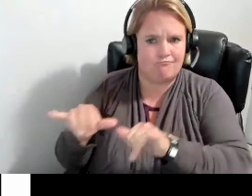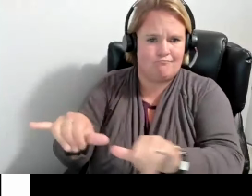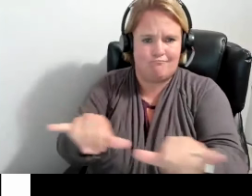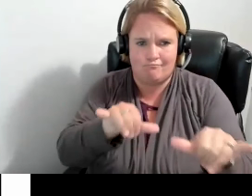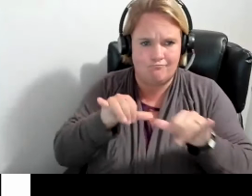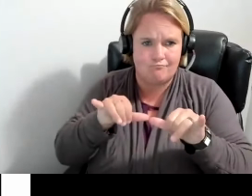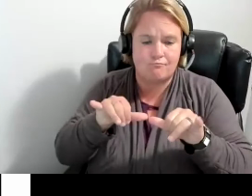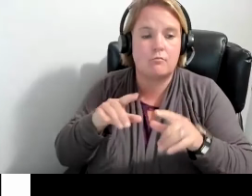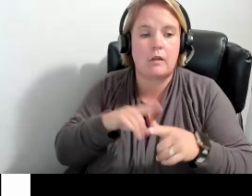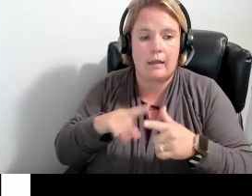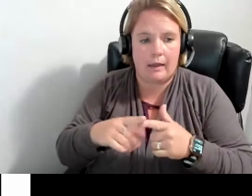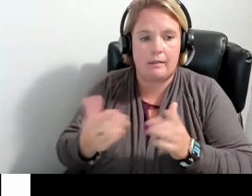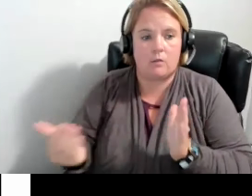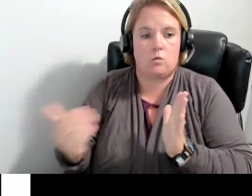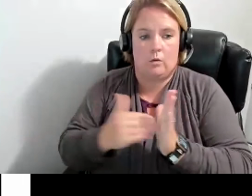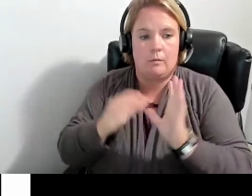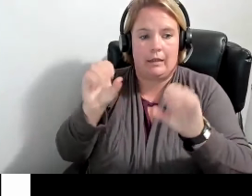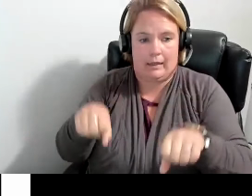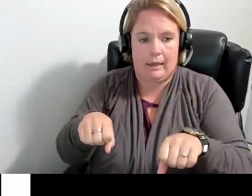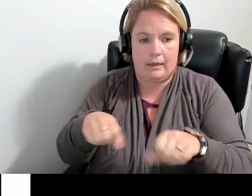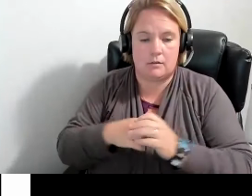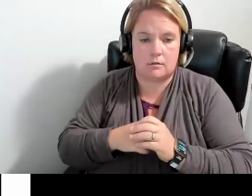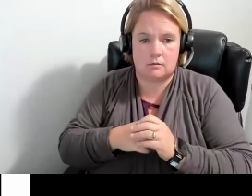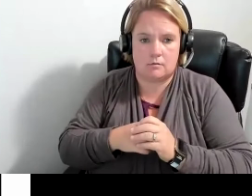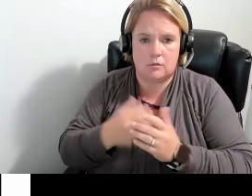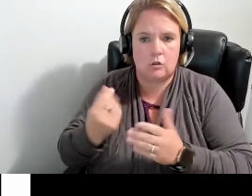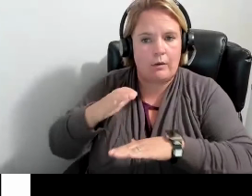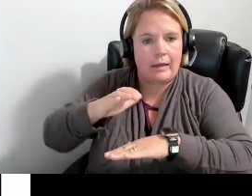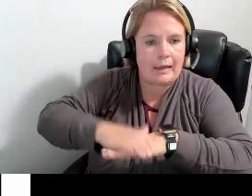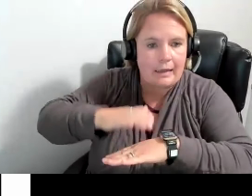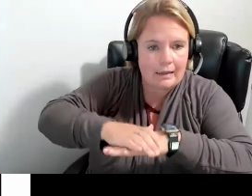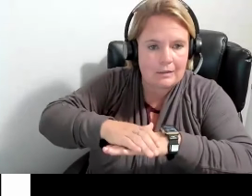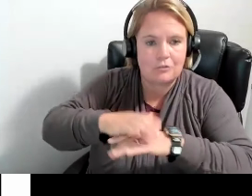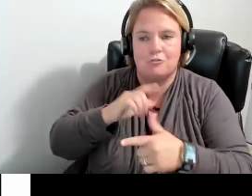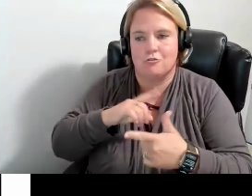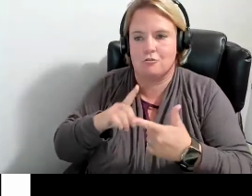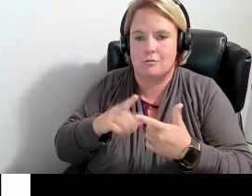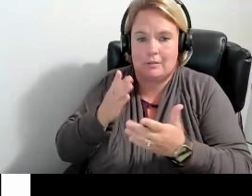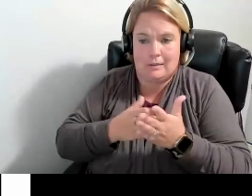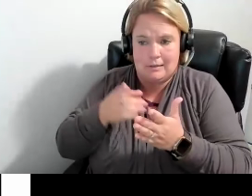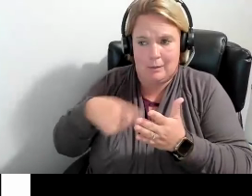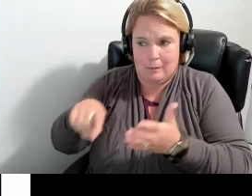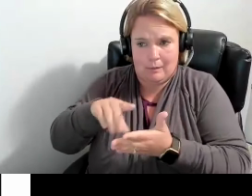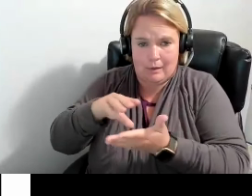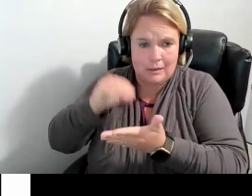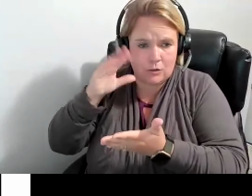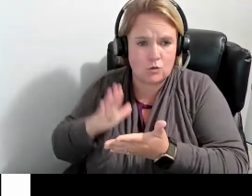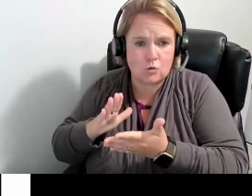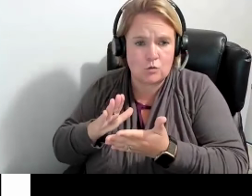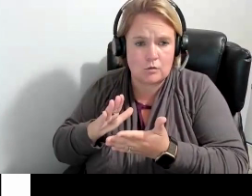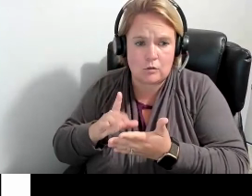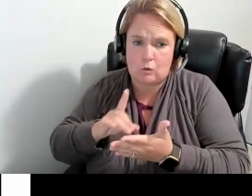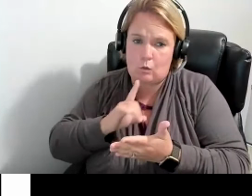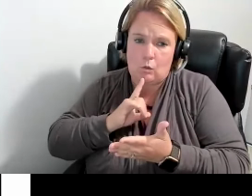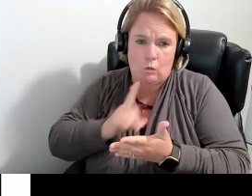able to repeat the class. So especially in something like English, some of these students, a lot of times they're really